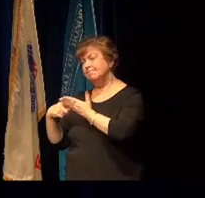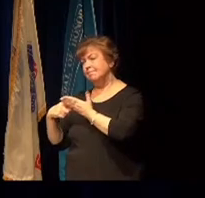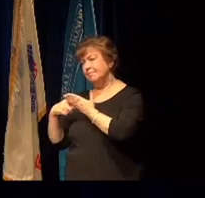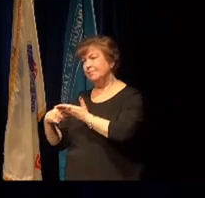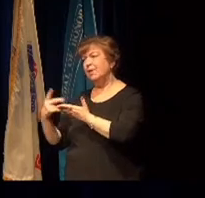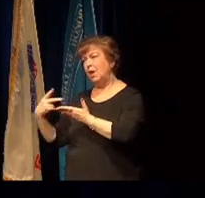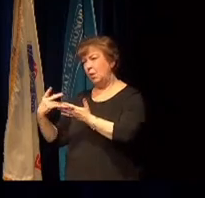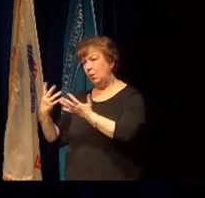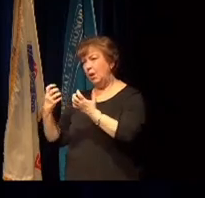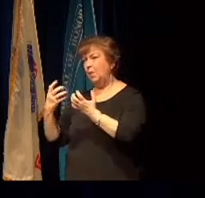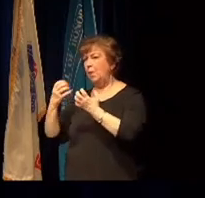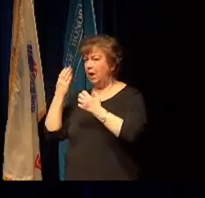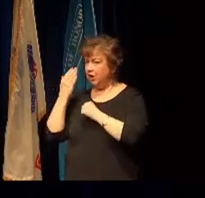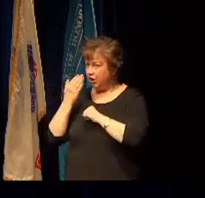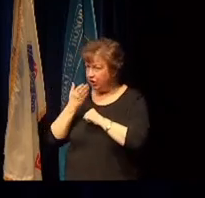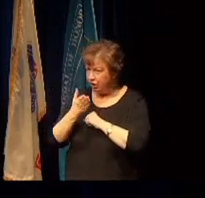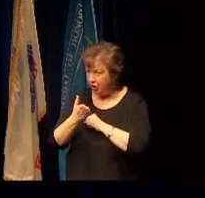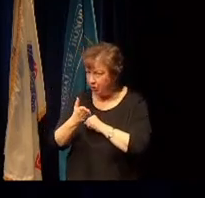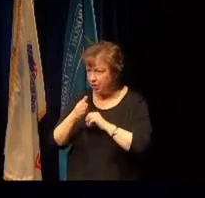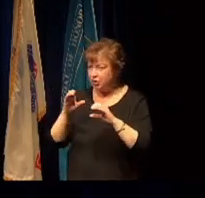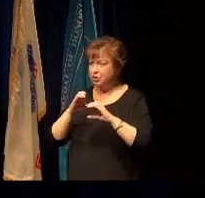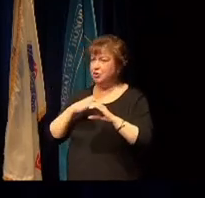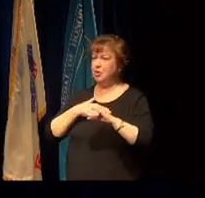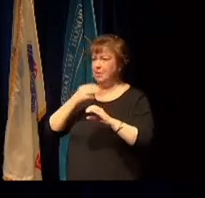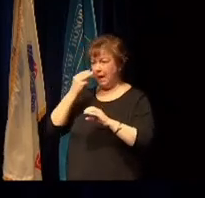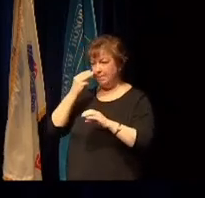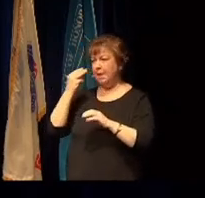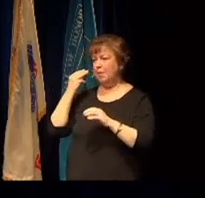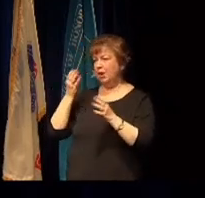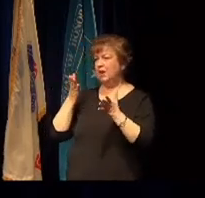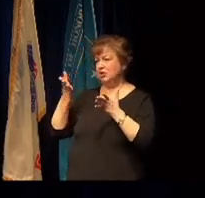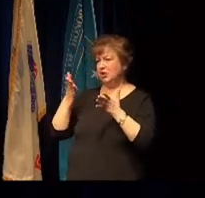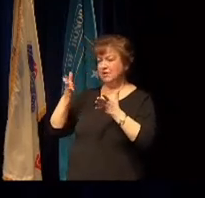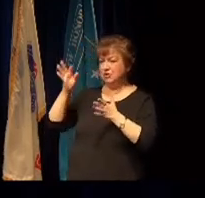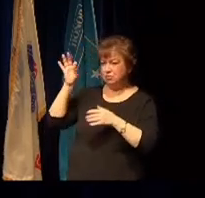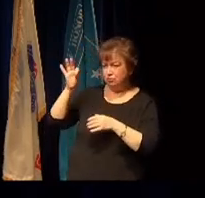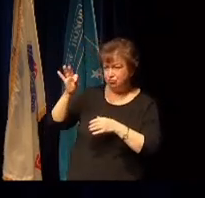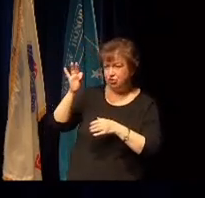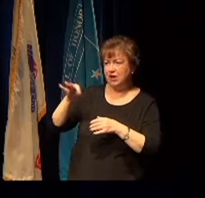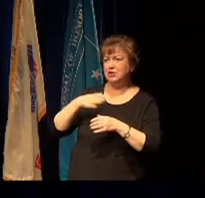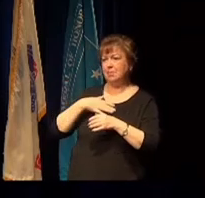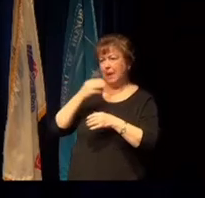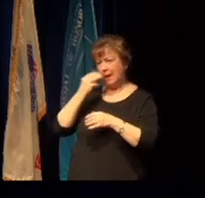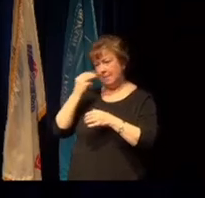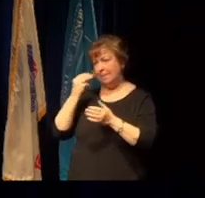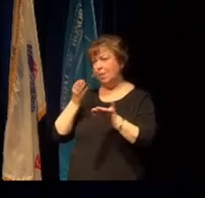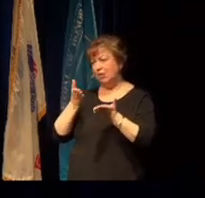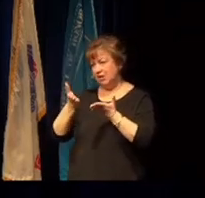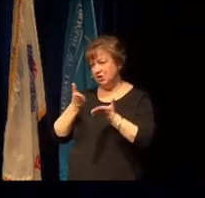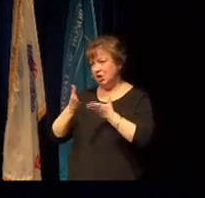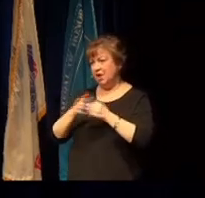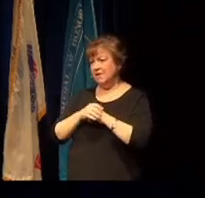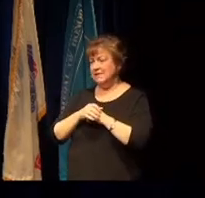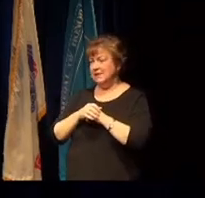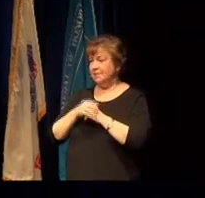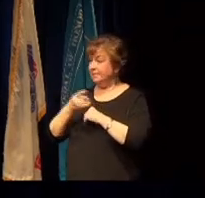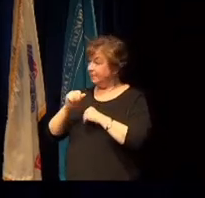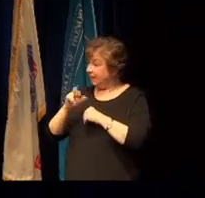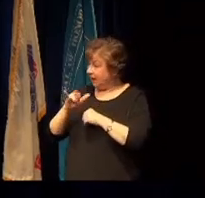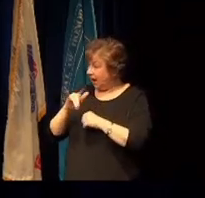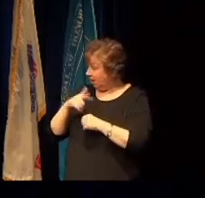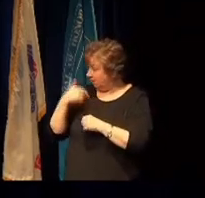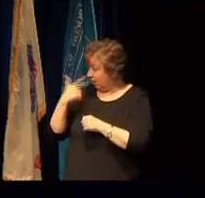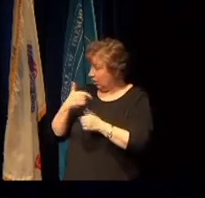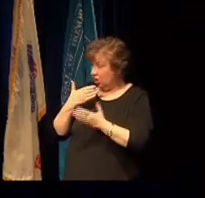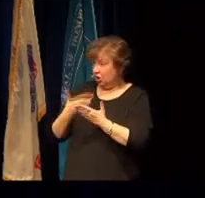we want you to do my memorial service, to preach at my memorial service. And of course, he looked pretty good then,